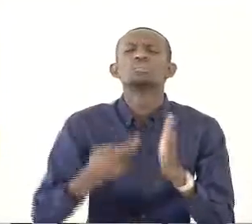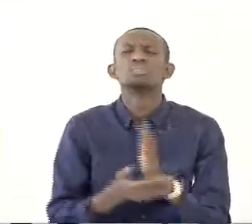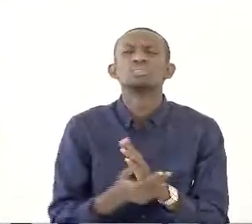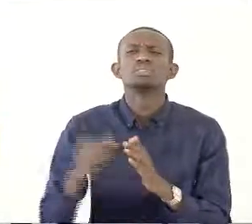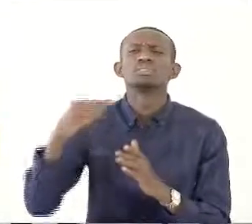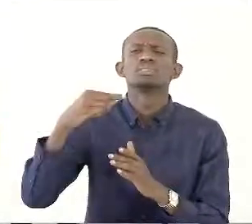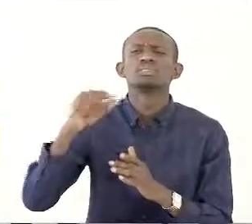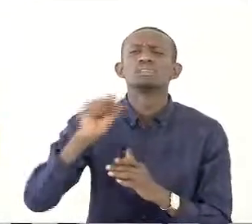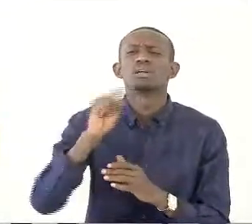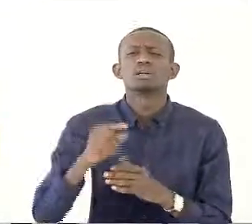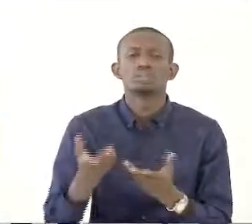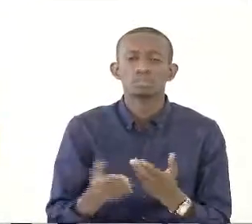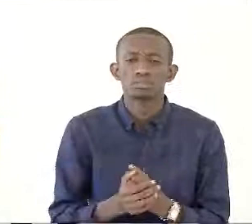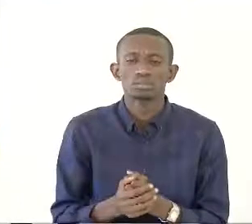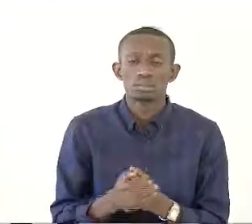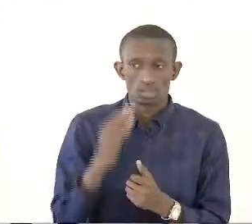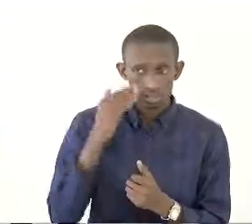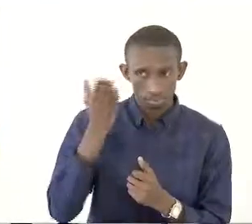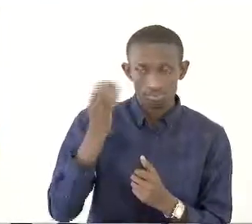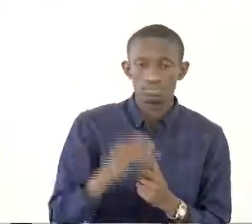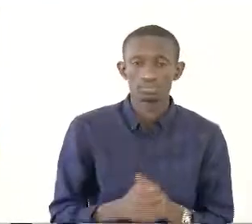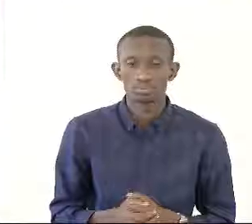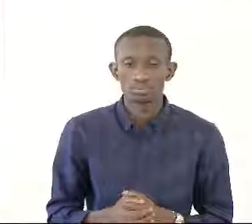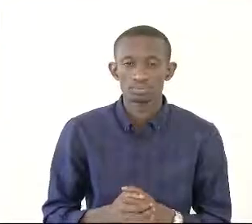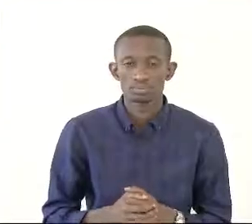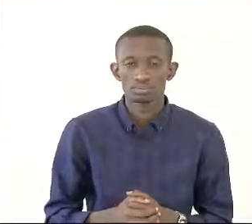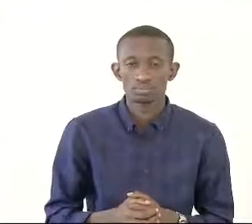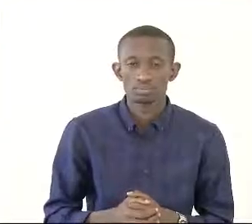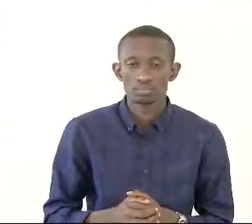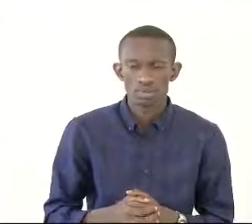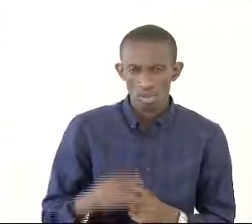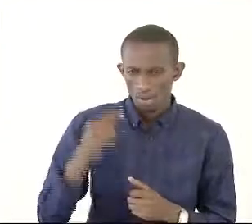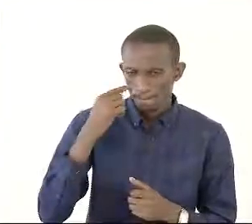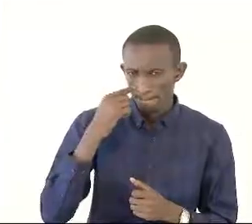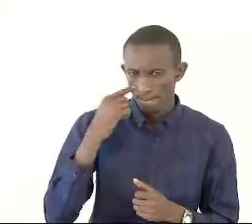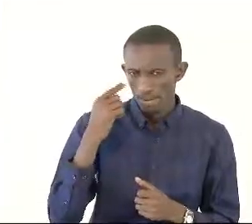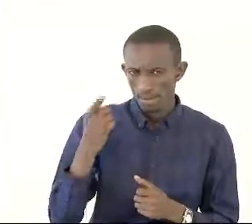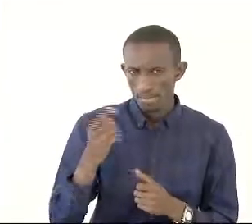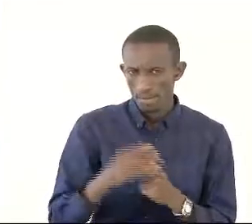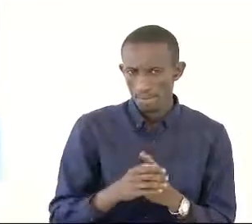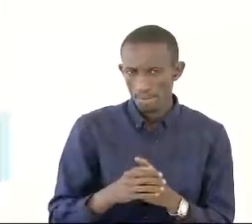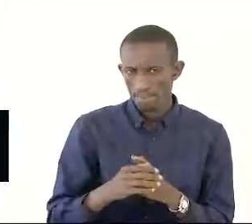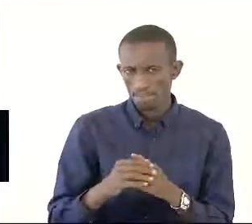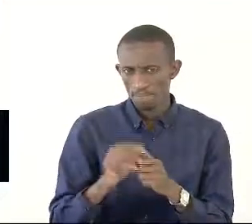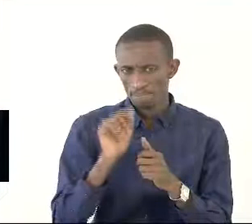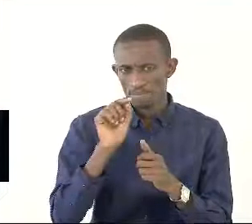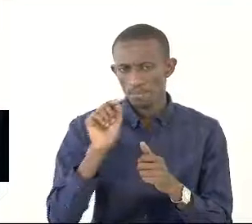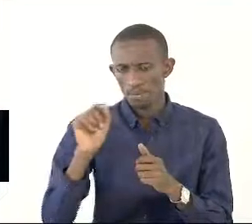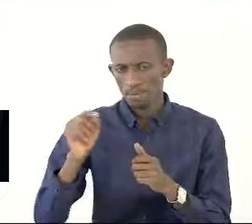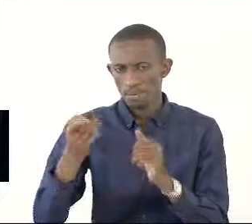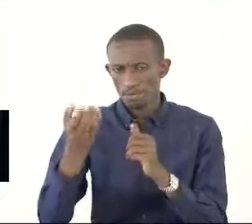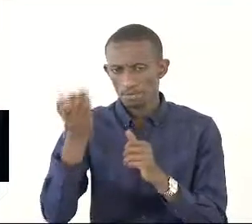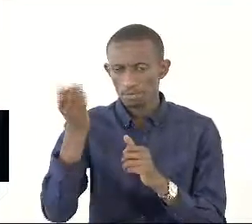help? Here's the thing. The diagram that we have is now is